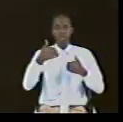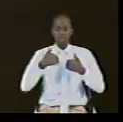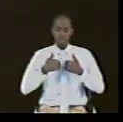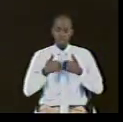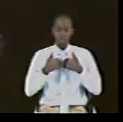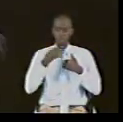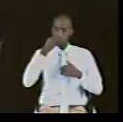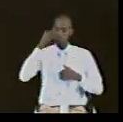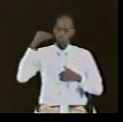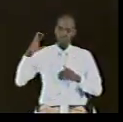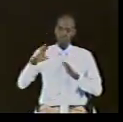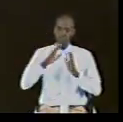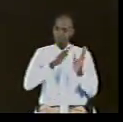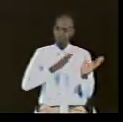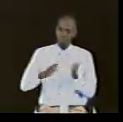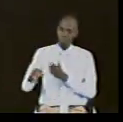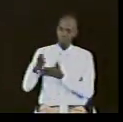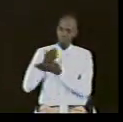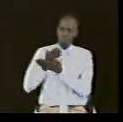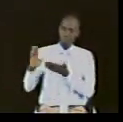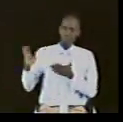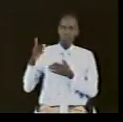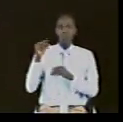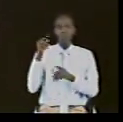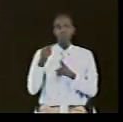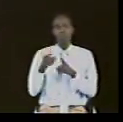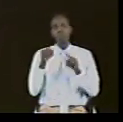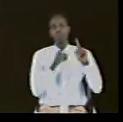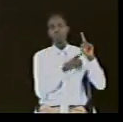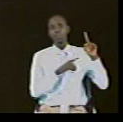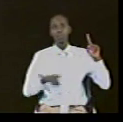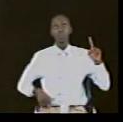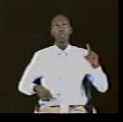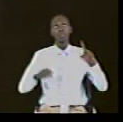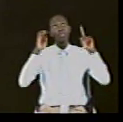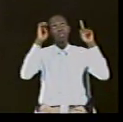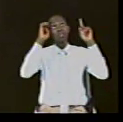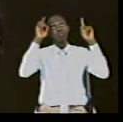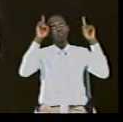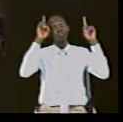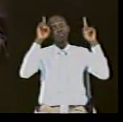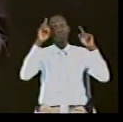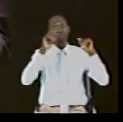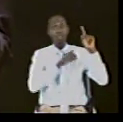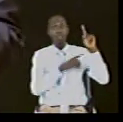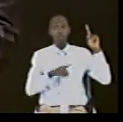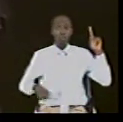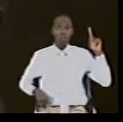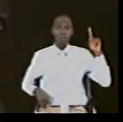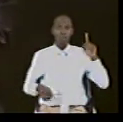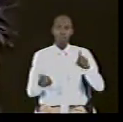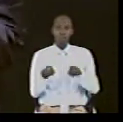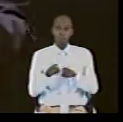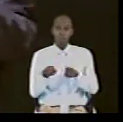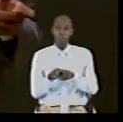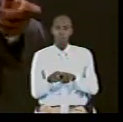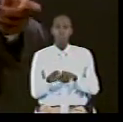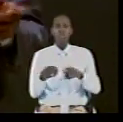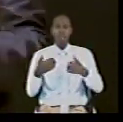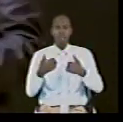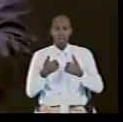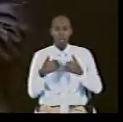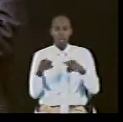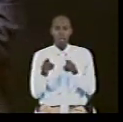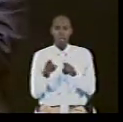the word of the Lord. "He," the Lord too, "has also